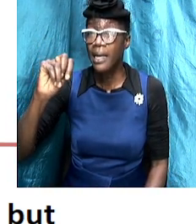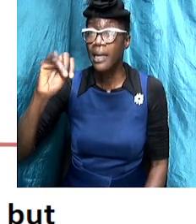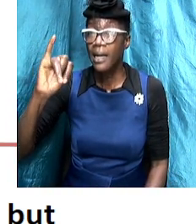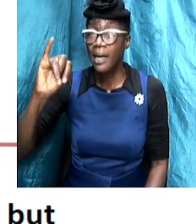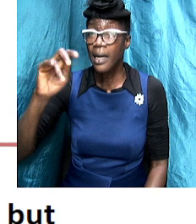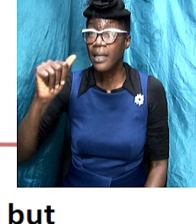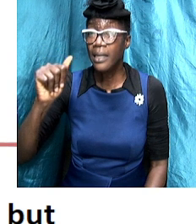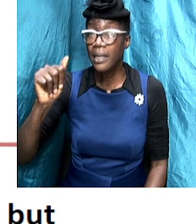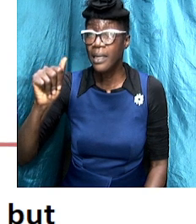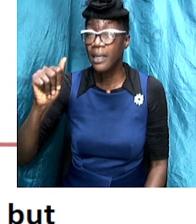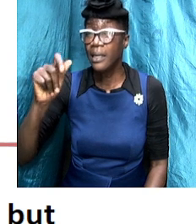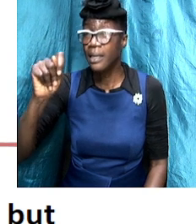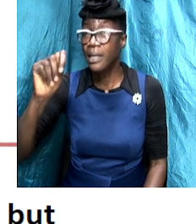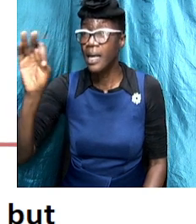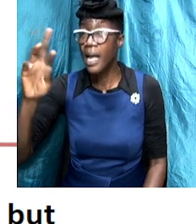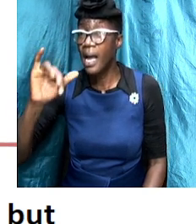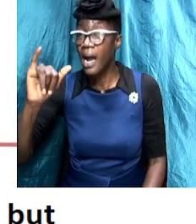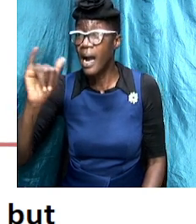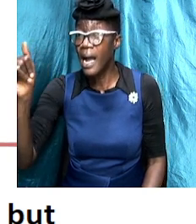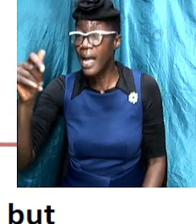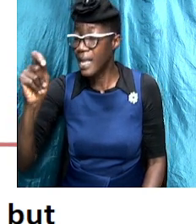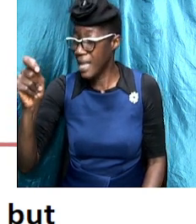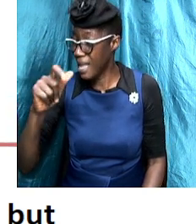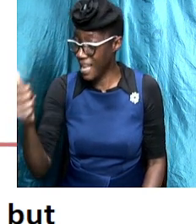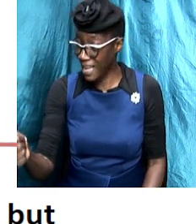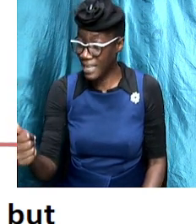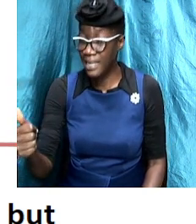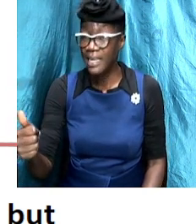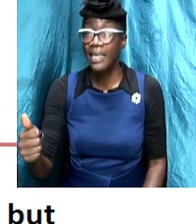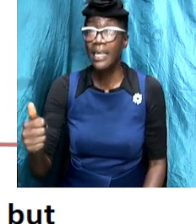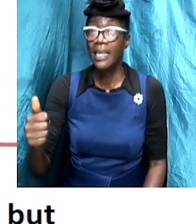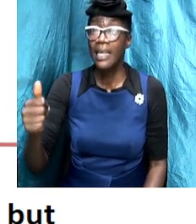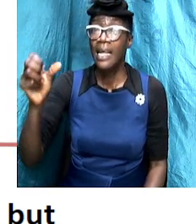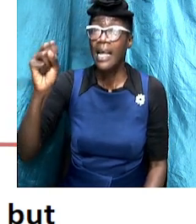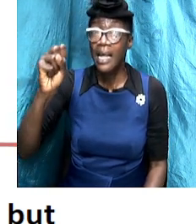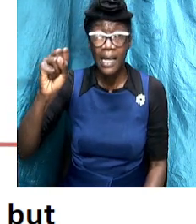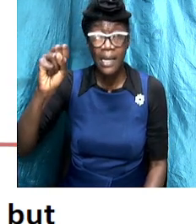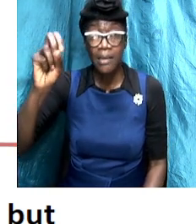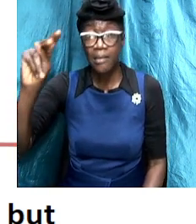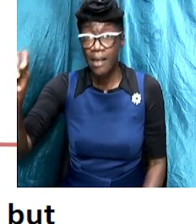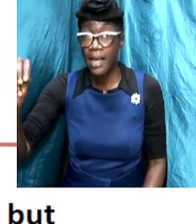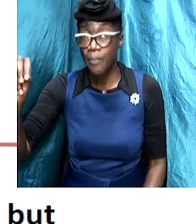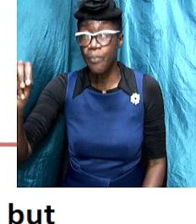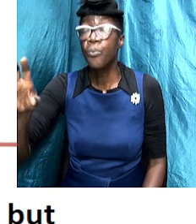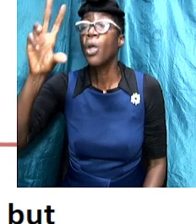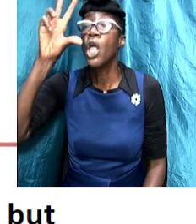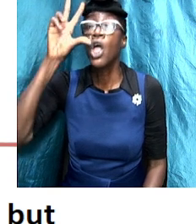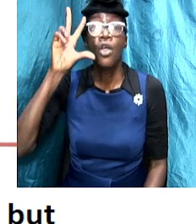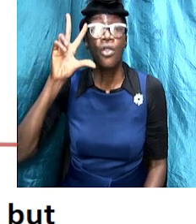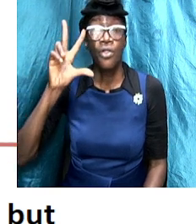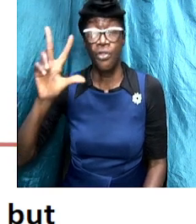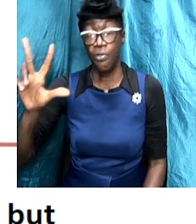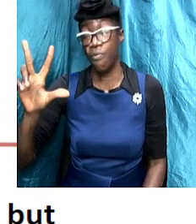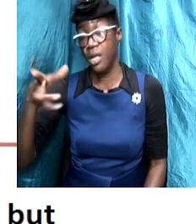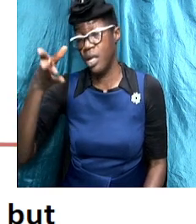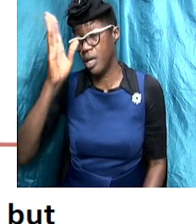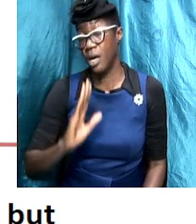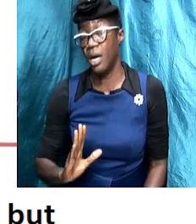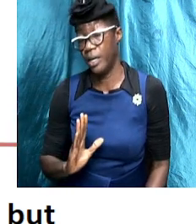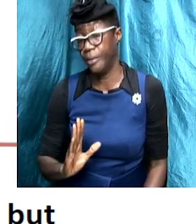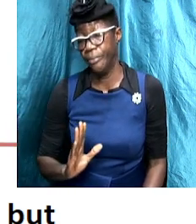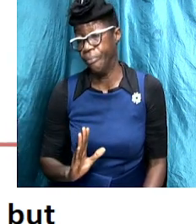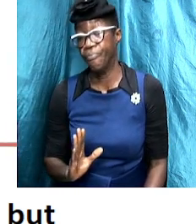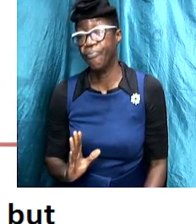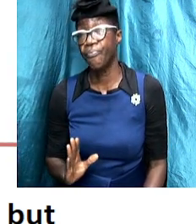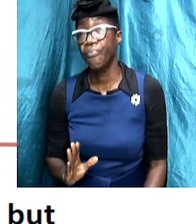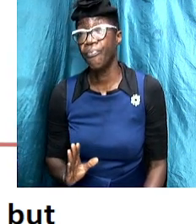4th century, teaching that God is a triune God and reveal himself as three, a co-equal, co-eternal. We know the whole